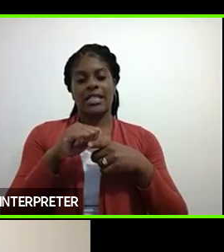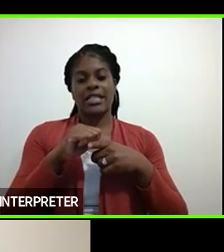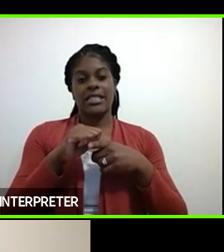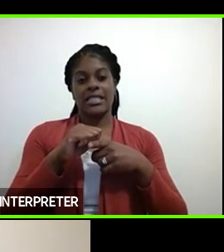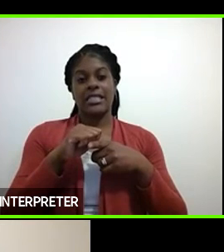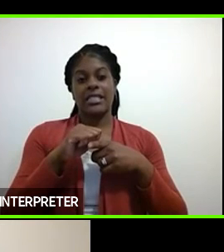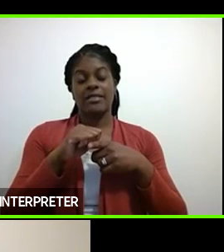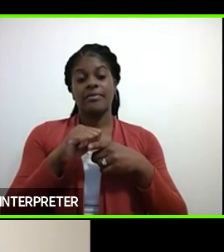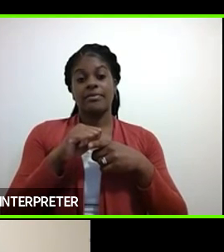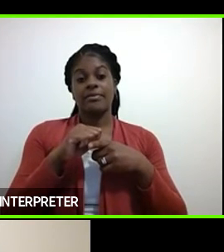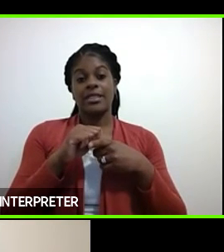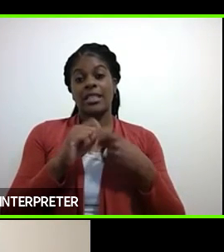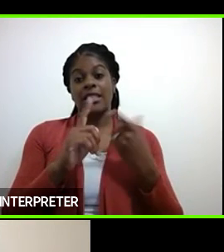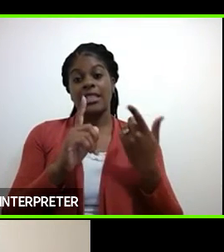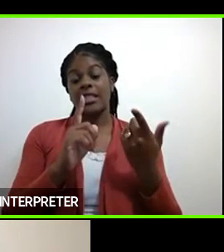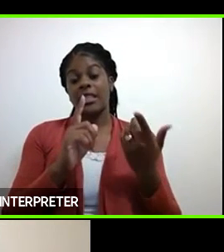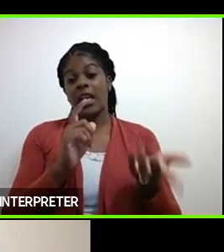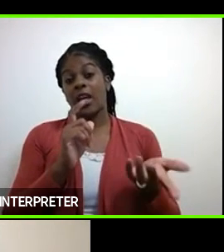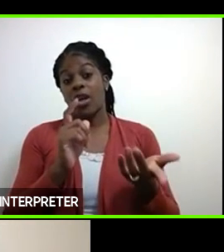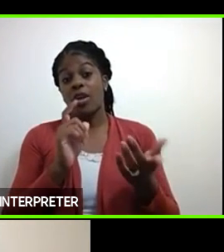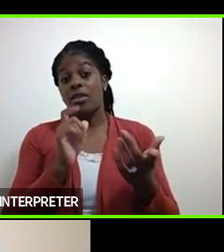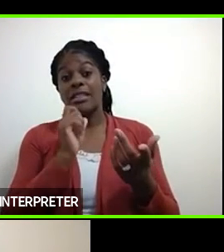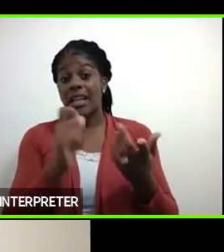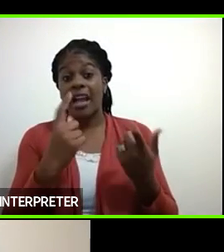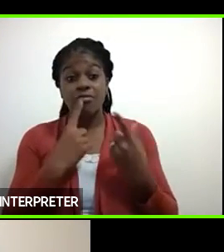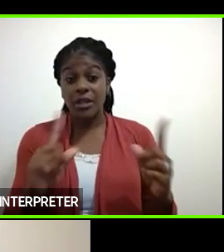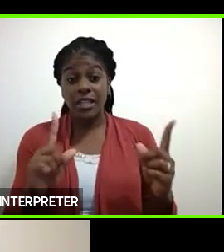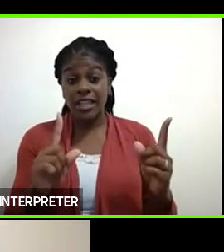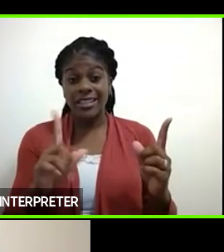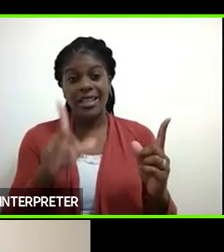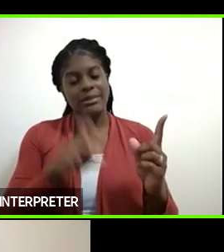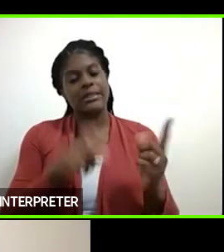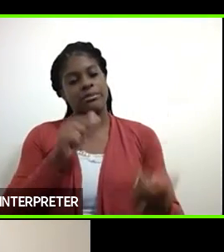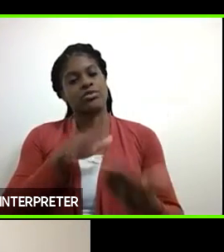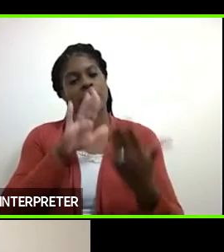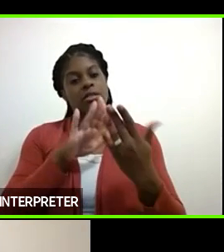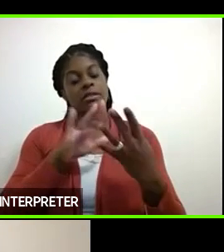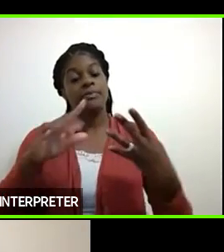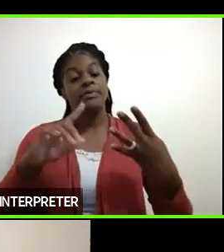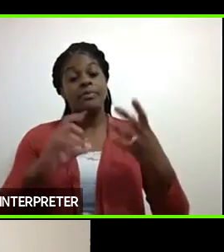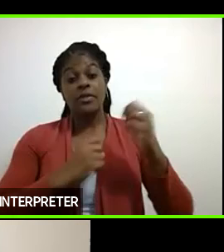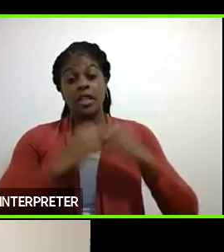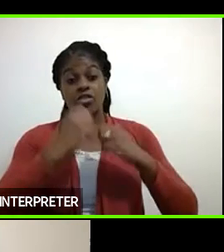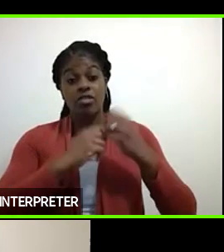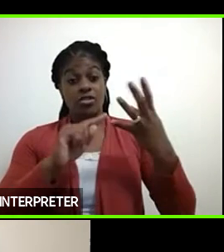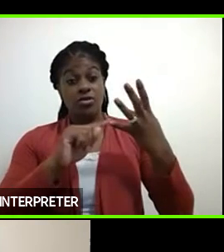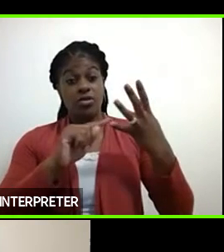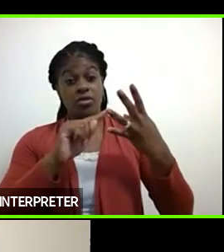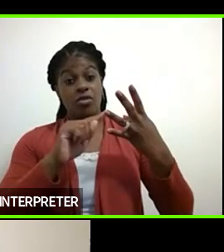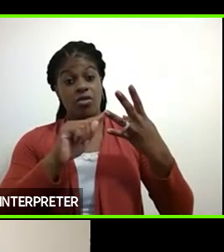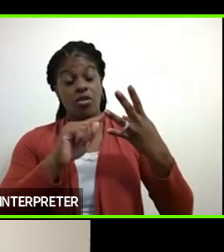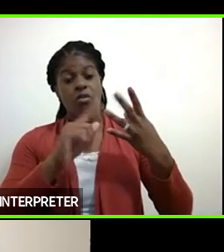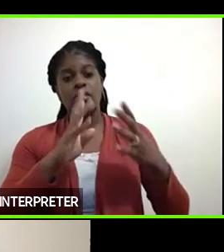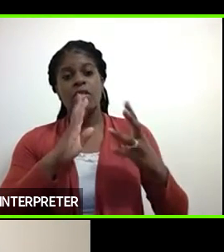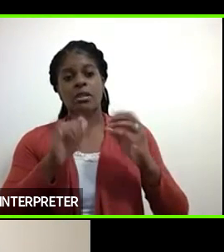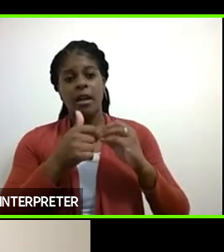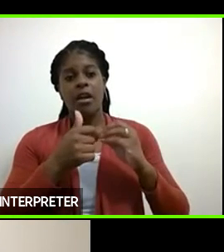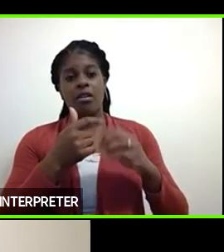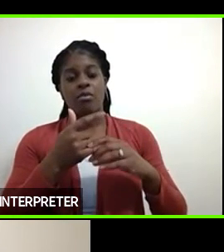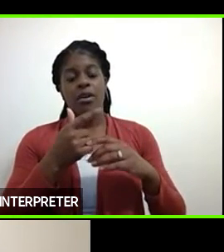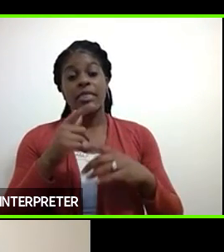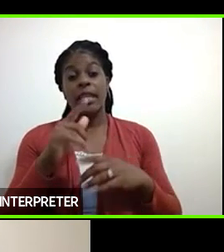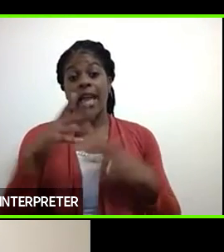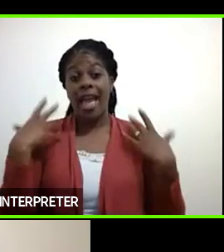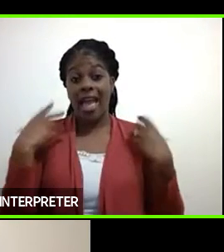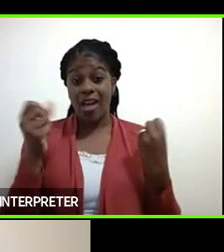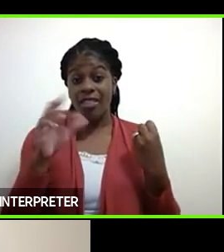working and policies that aren't working that we need to address. And then the structural part, as you talked about, Corporal Junius, is healthcare. That's where it